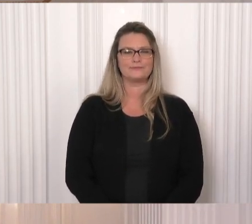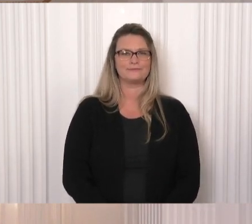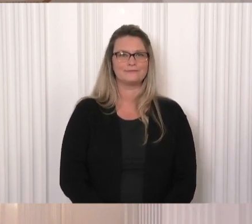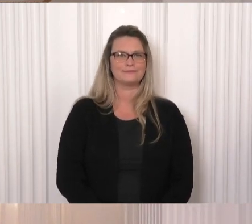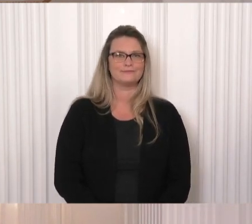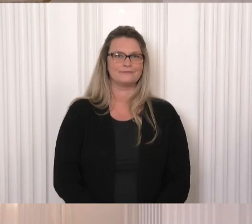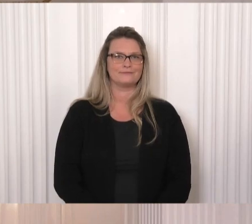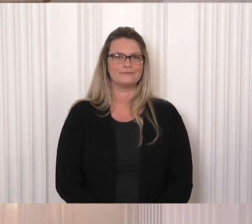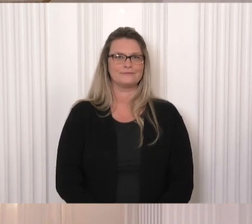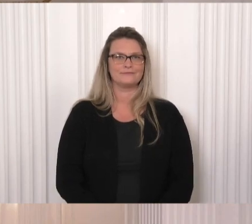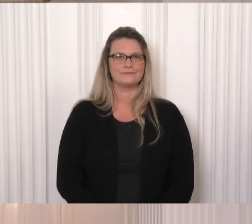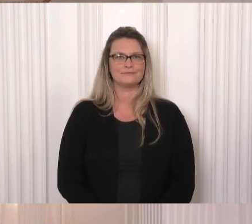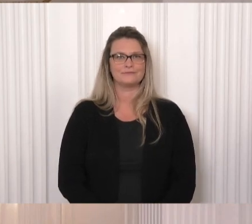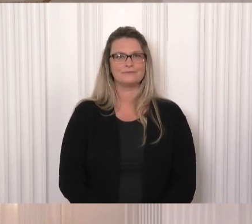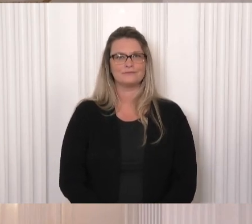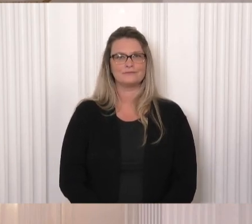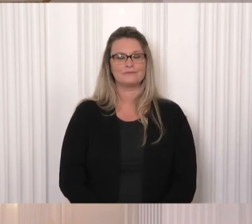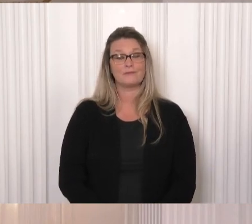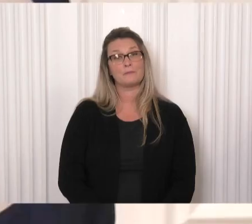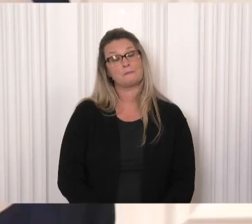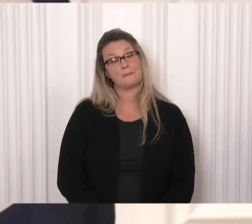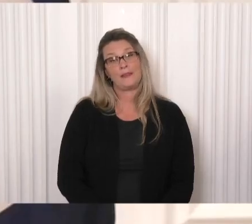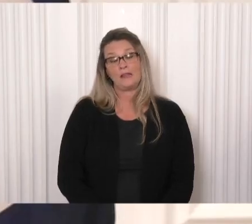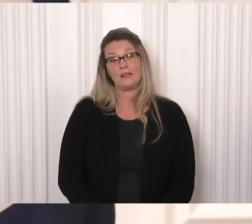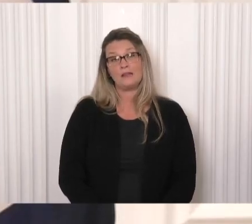mean, you know, Brad,